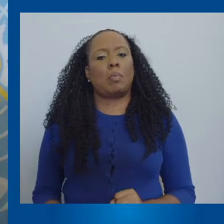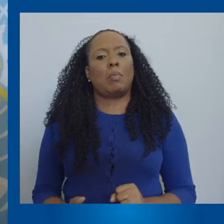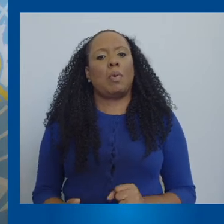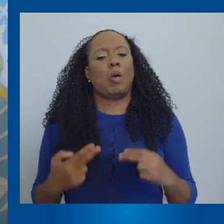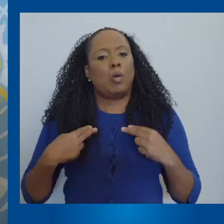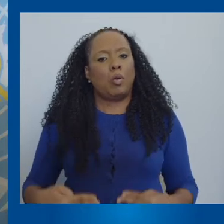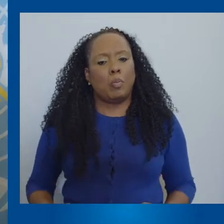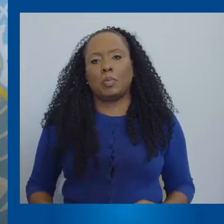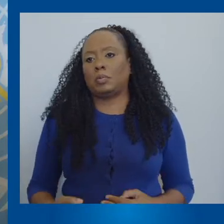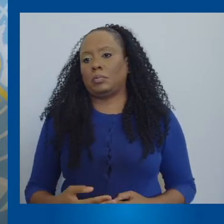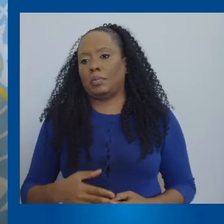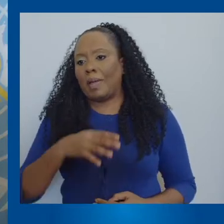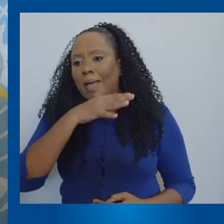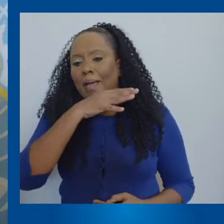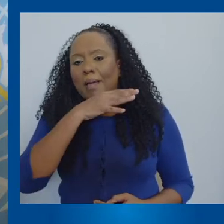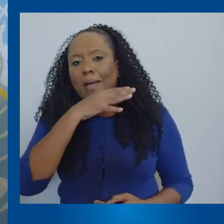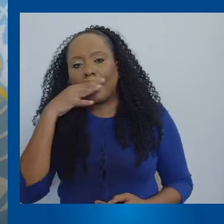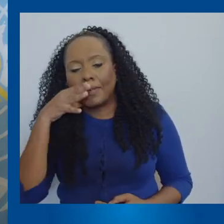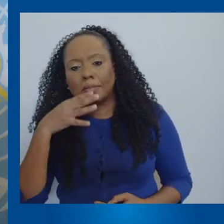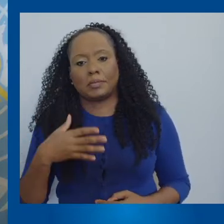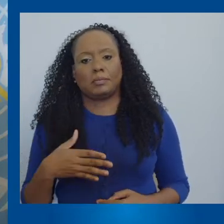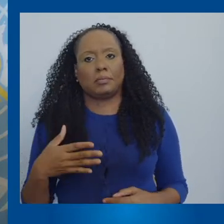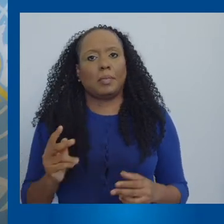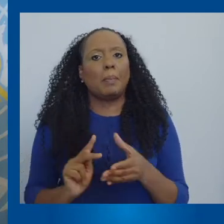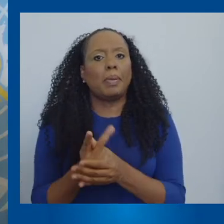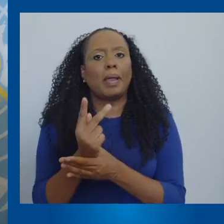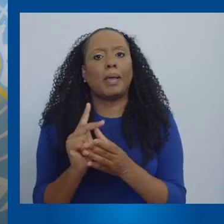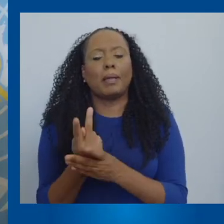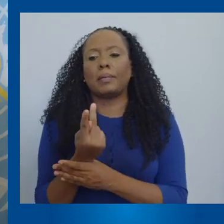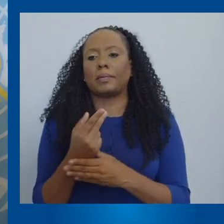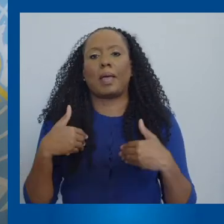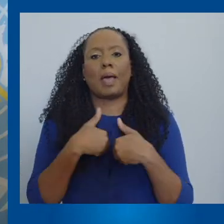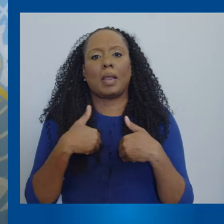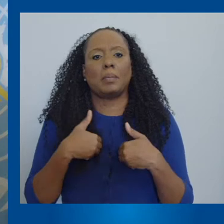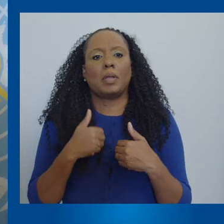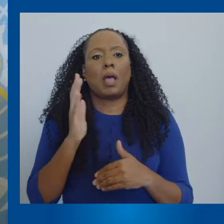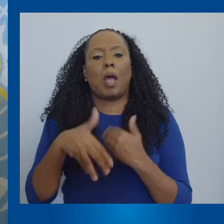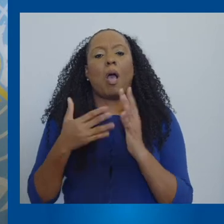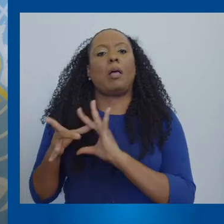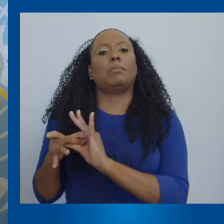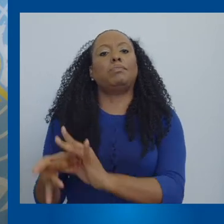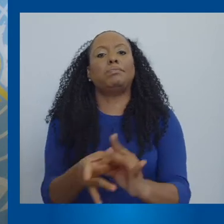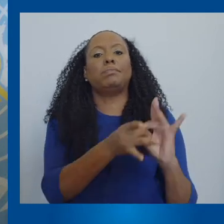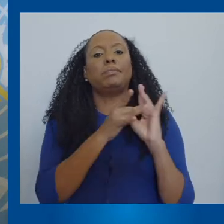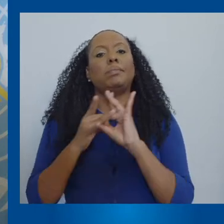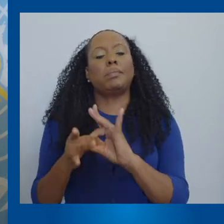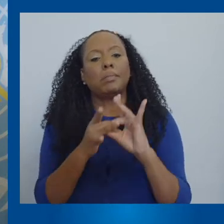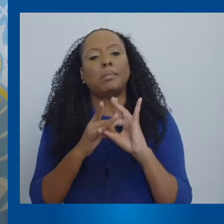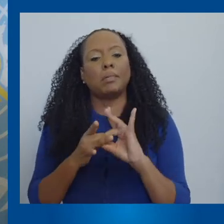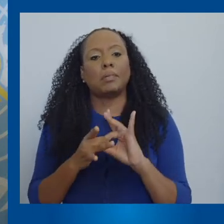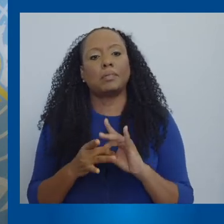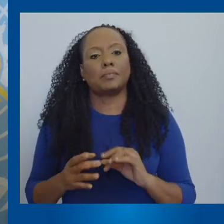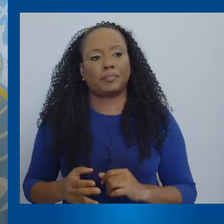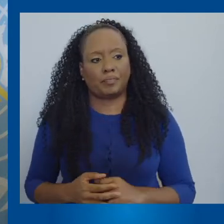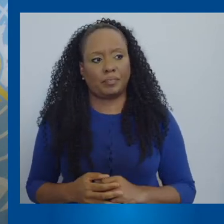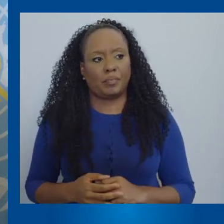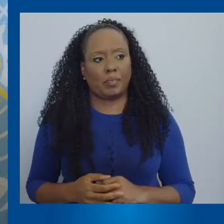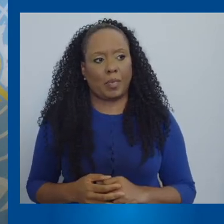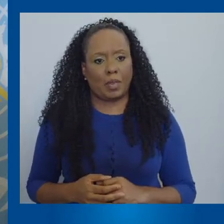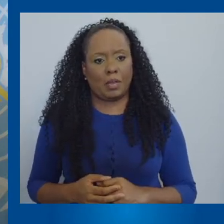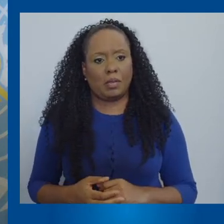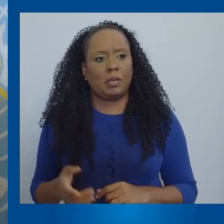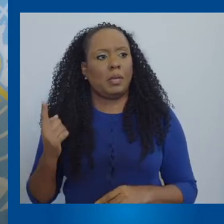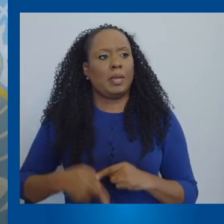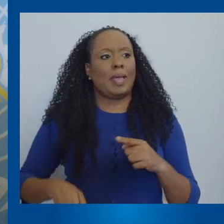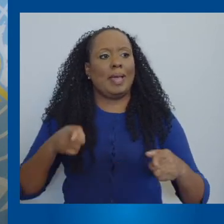and the health of plants, and the health of the environment are interdependent and indivisible. There's simply no way that we can deal